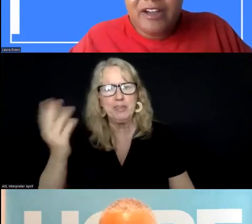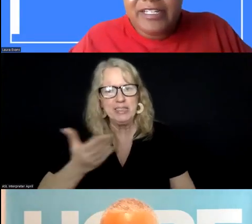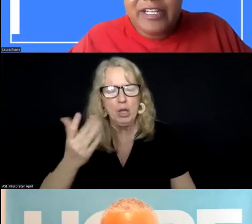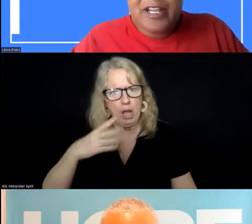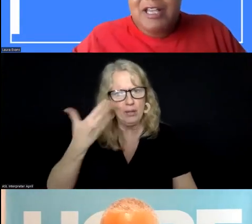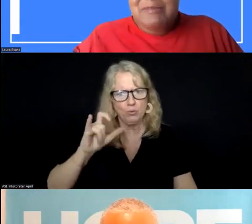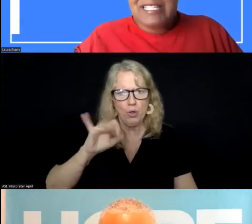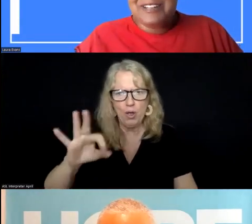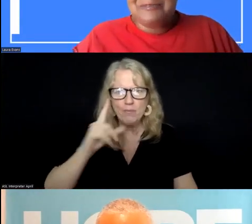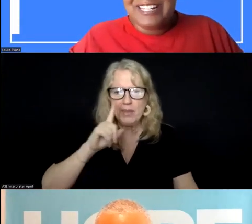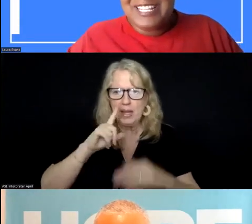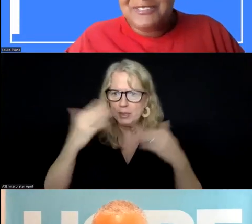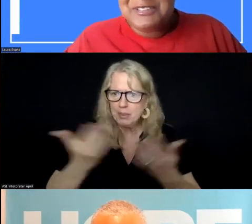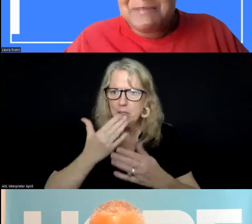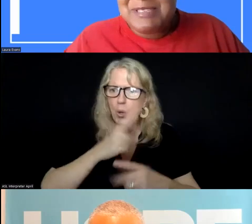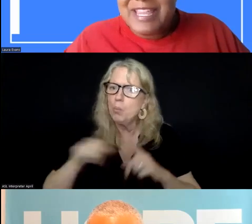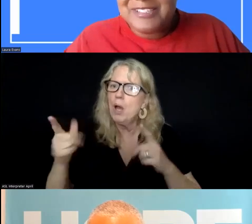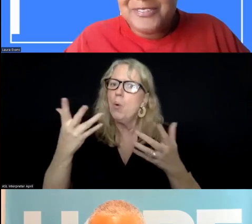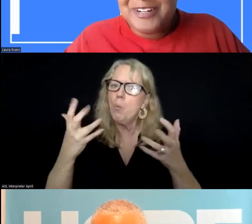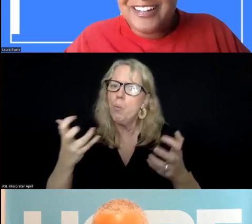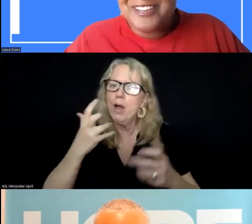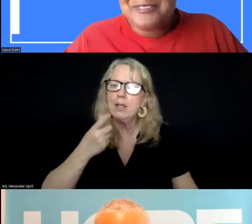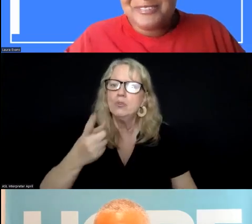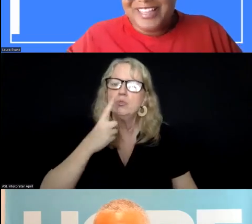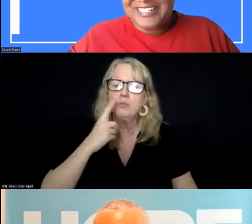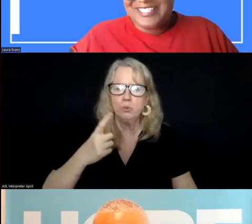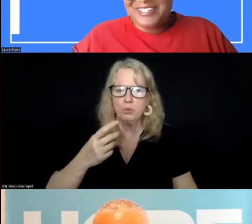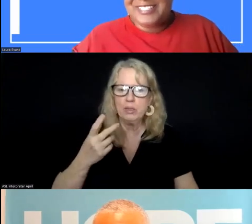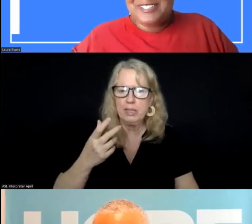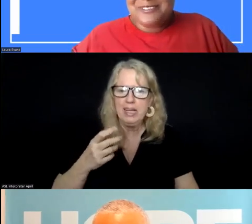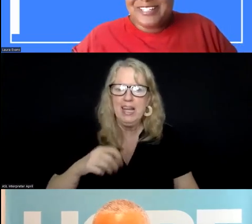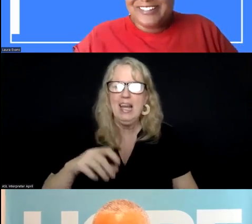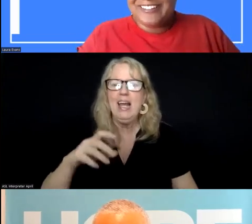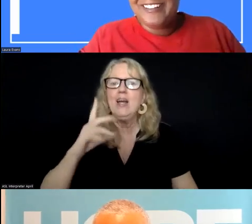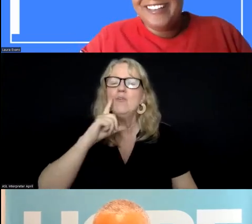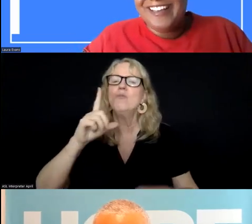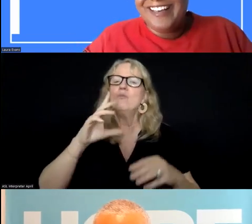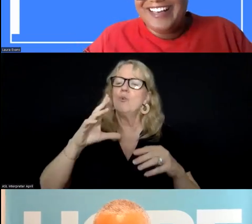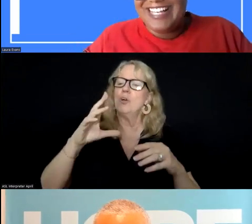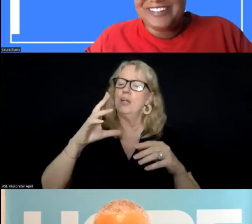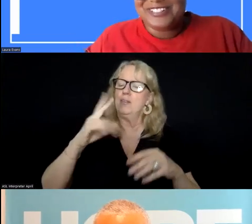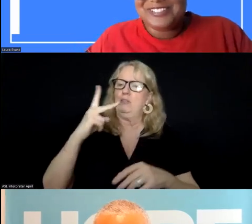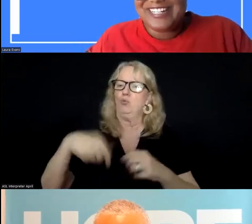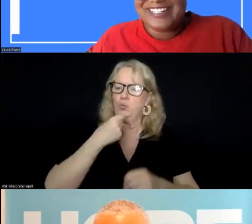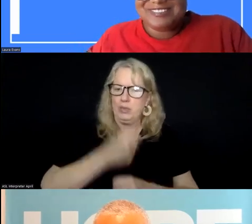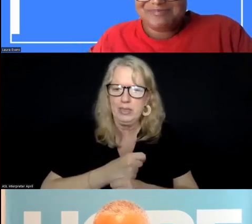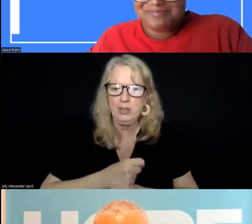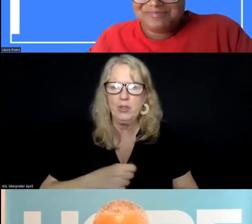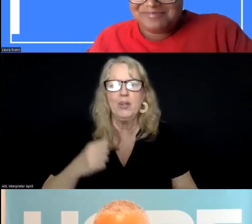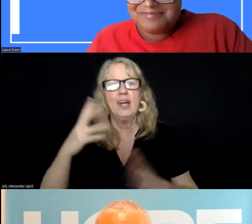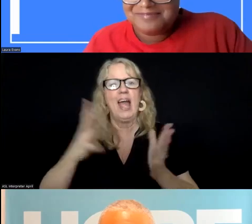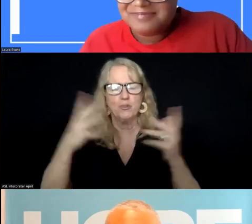we can get her on here, but Dan, wanted to give you some space for your reflections on this 2-year